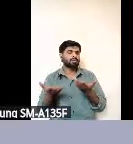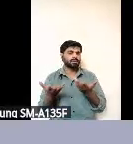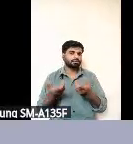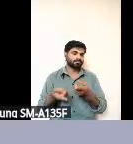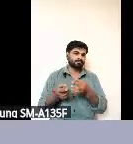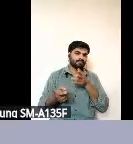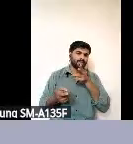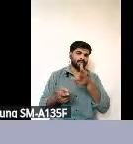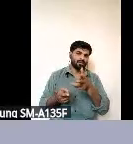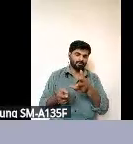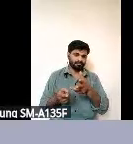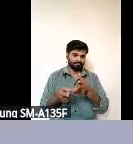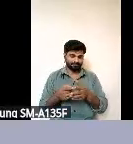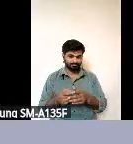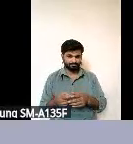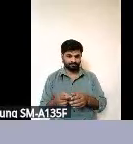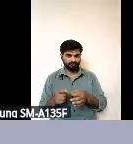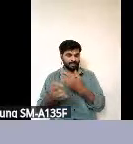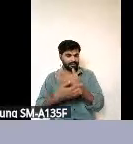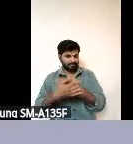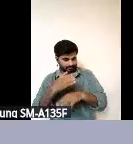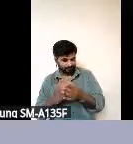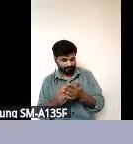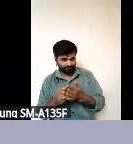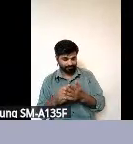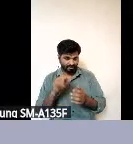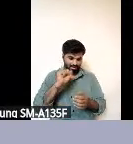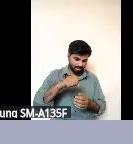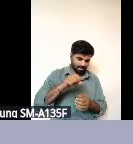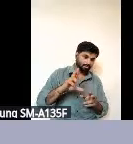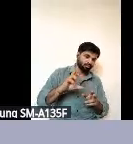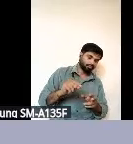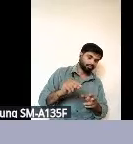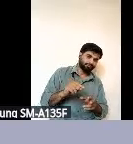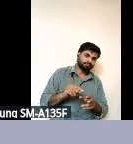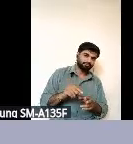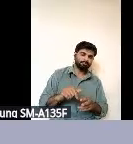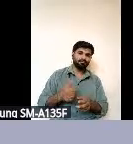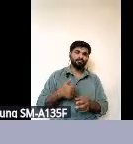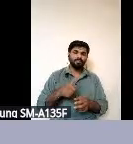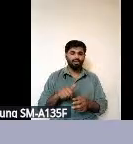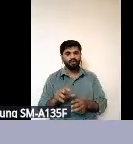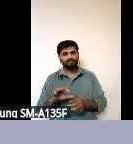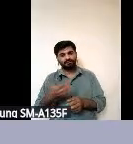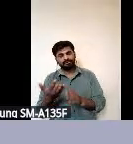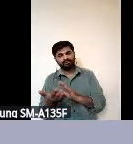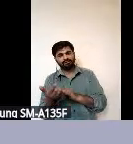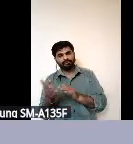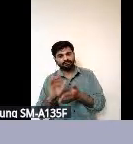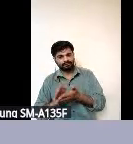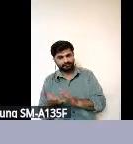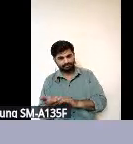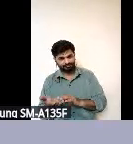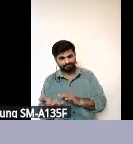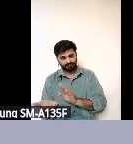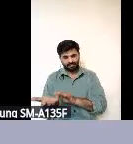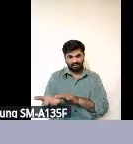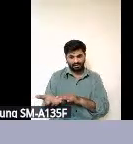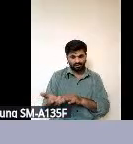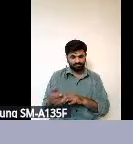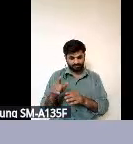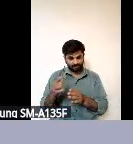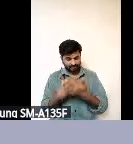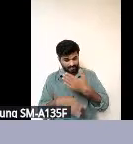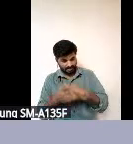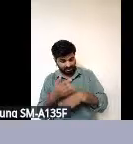that you have is yes and no. And if you say yes, then on the right side you have those 10 categories of disability. Now you will be asking